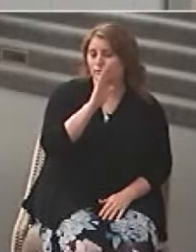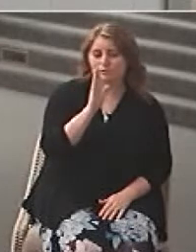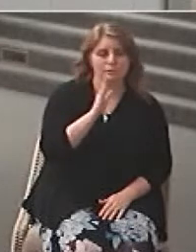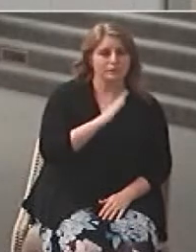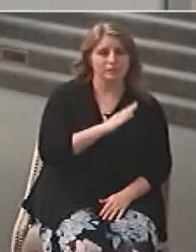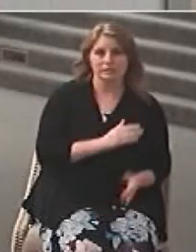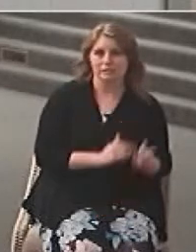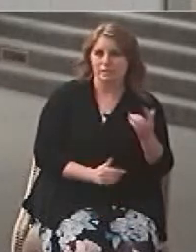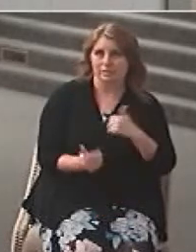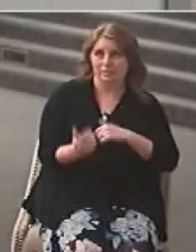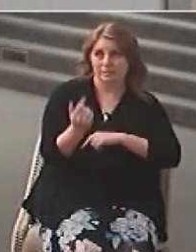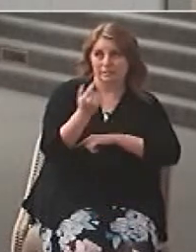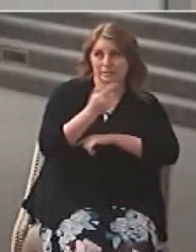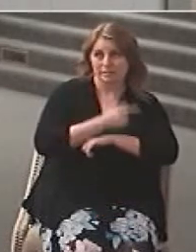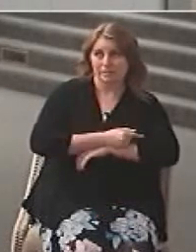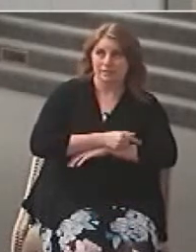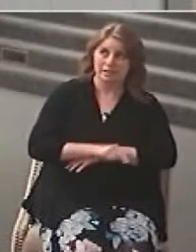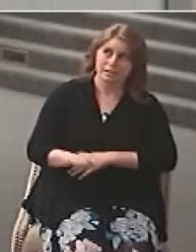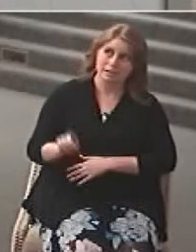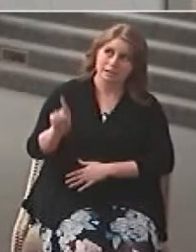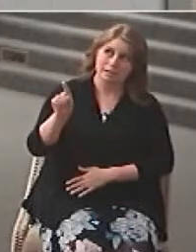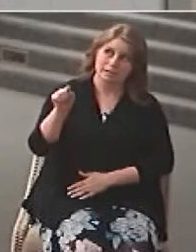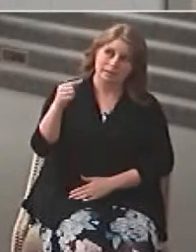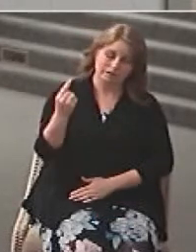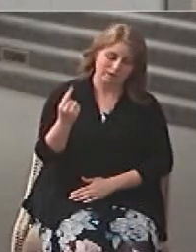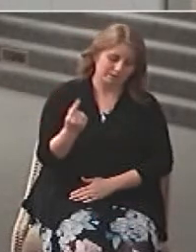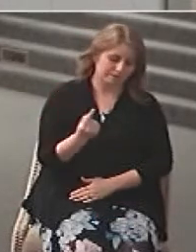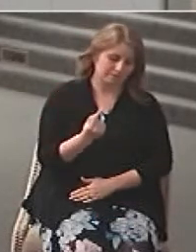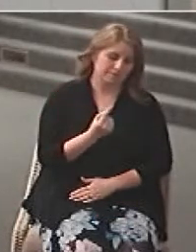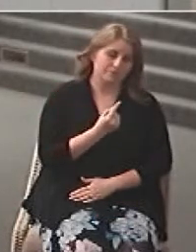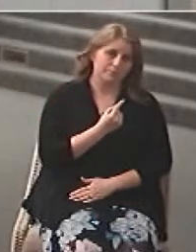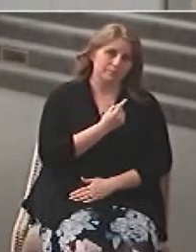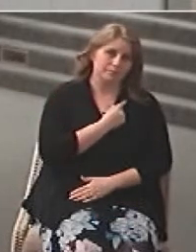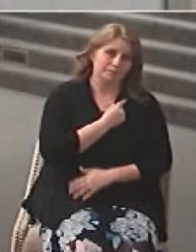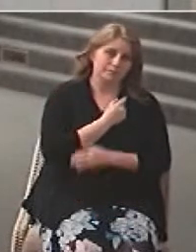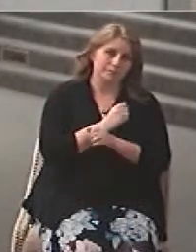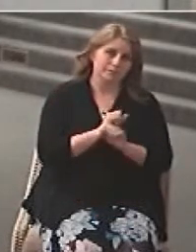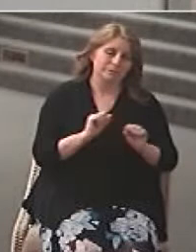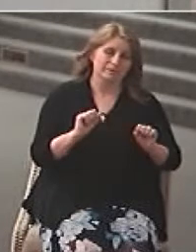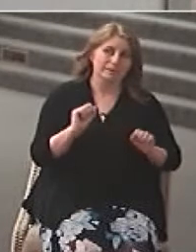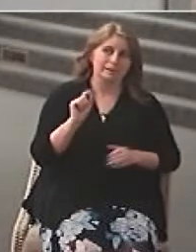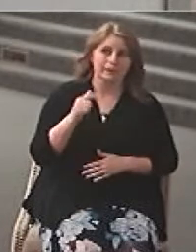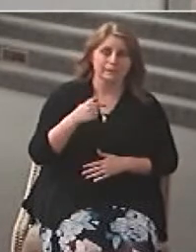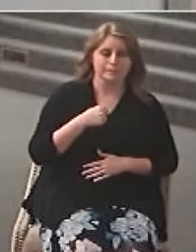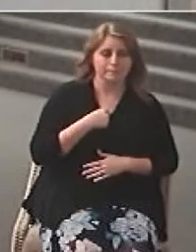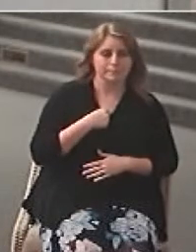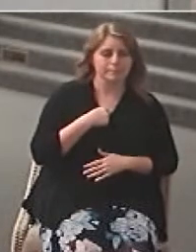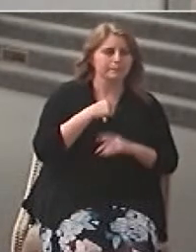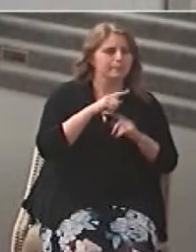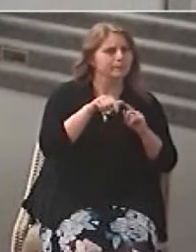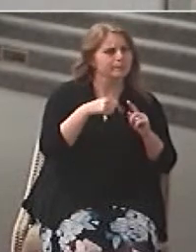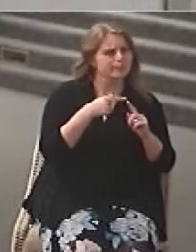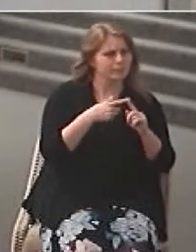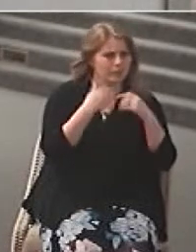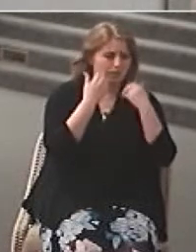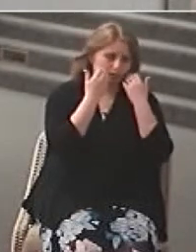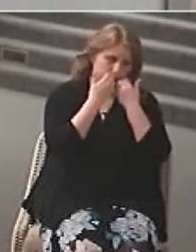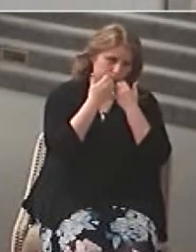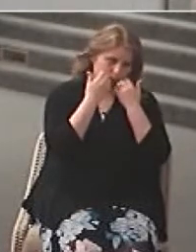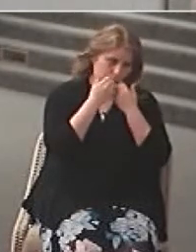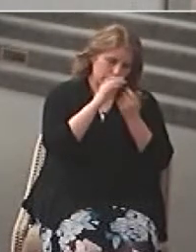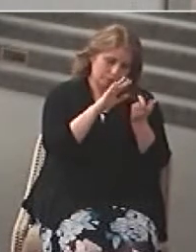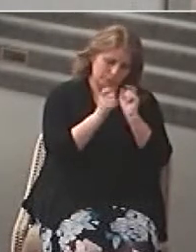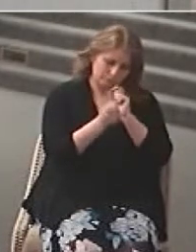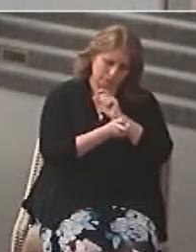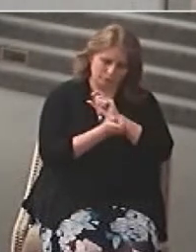forget the day He came. He makes me glad when